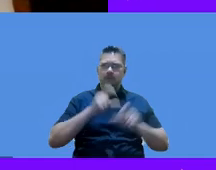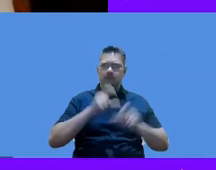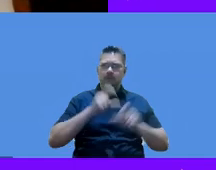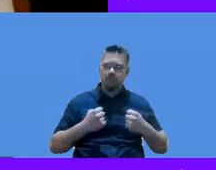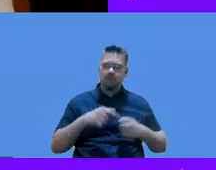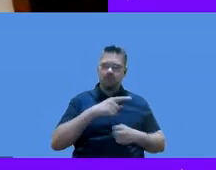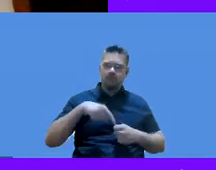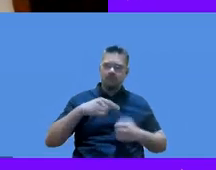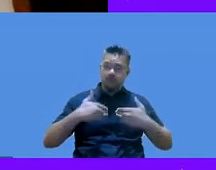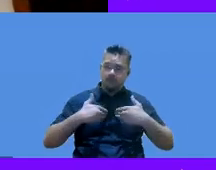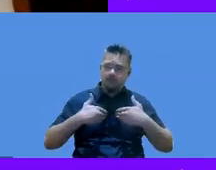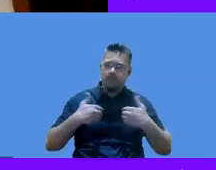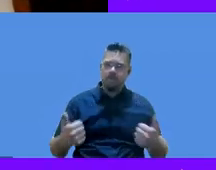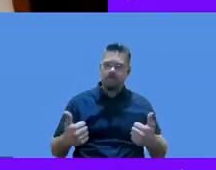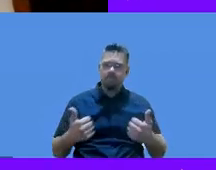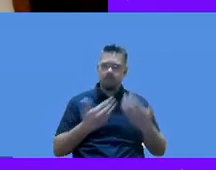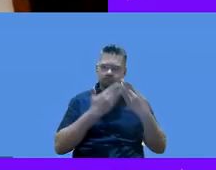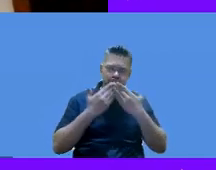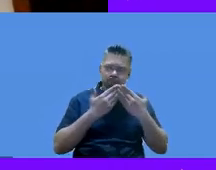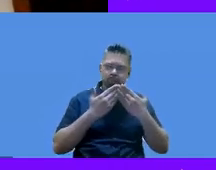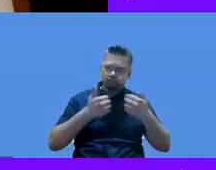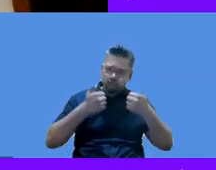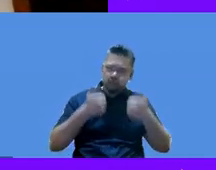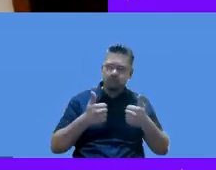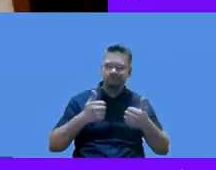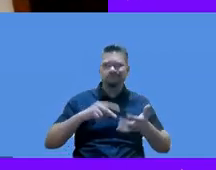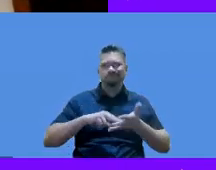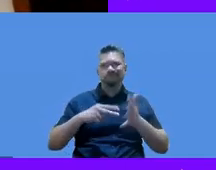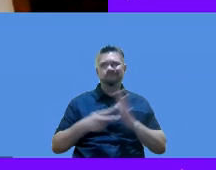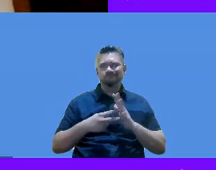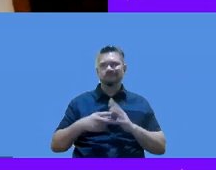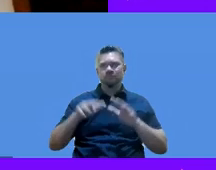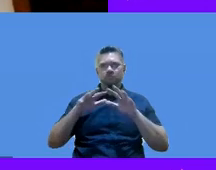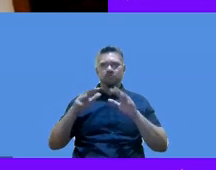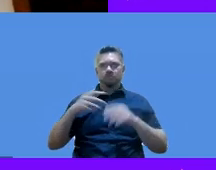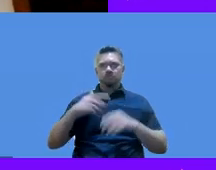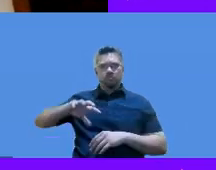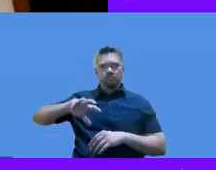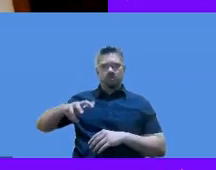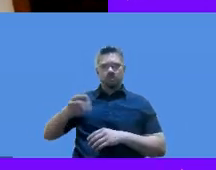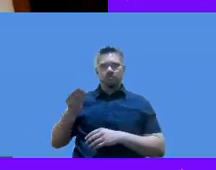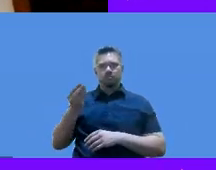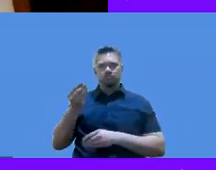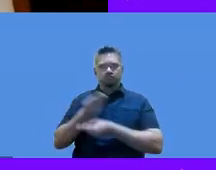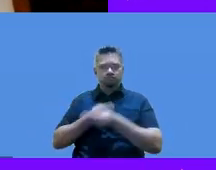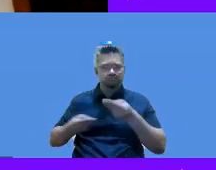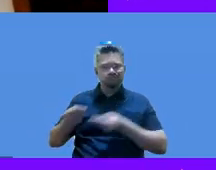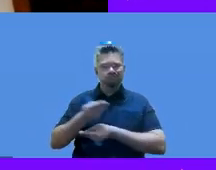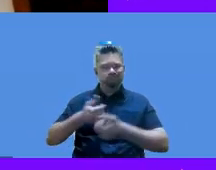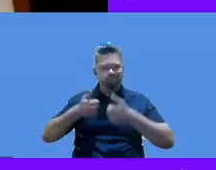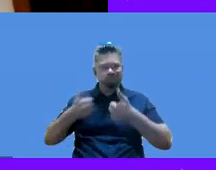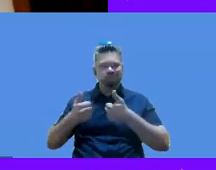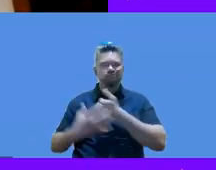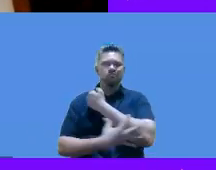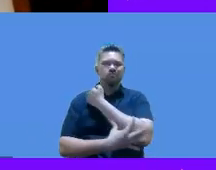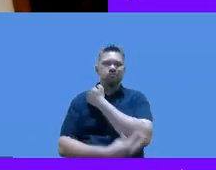will enable them to contribute effectively to the economy and thereby reduce the poverty rates. Researchers have estimated that the